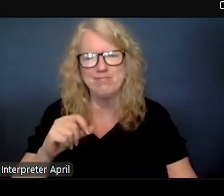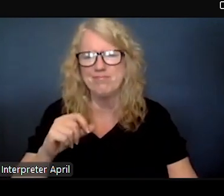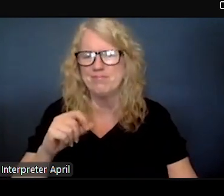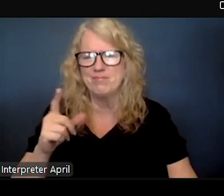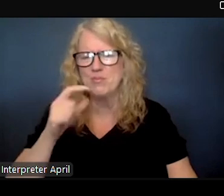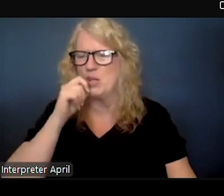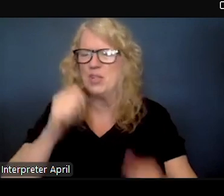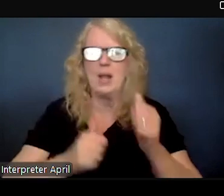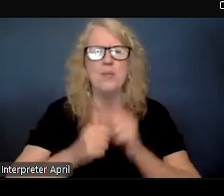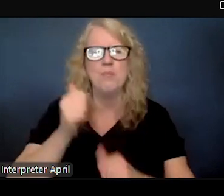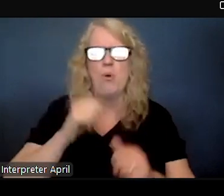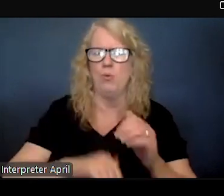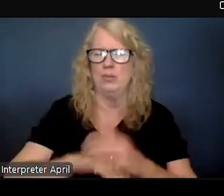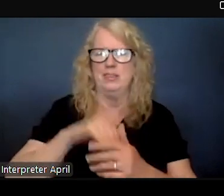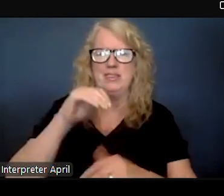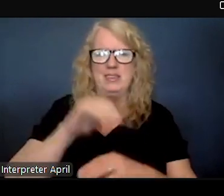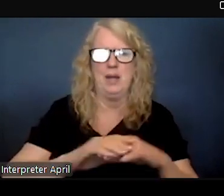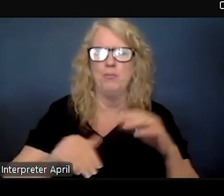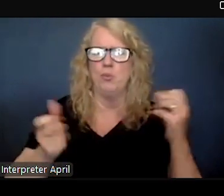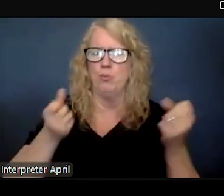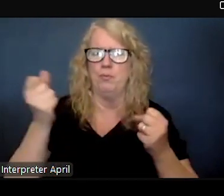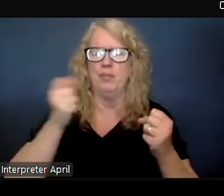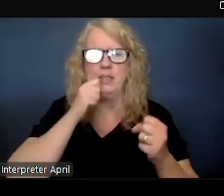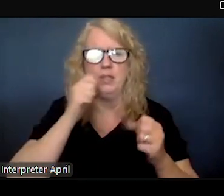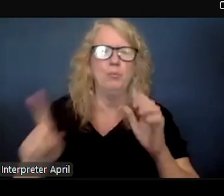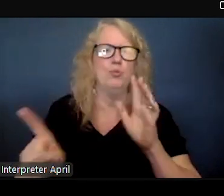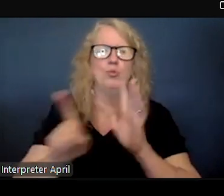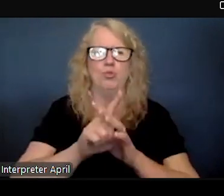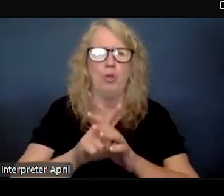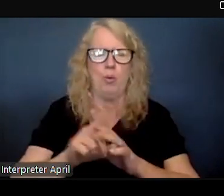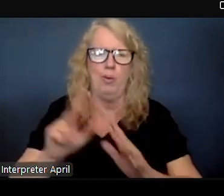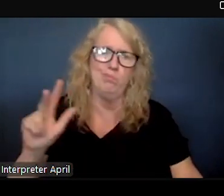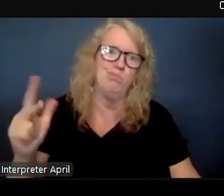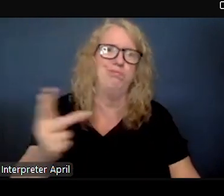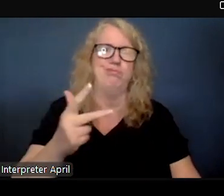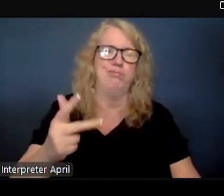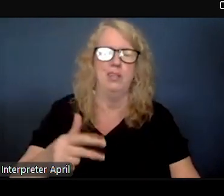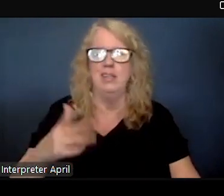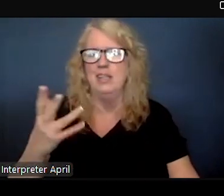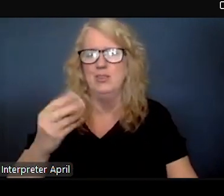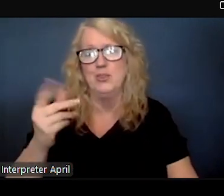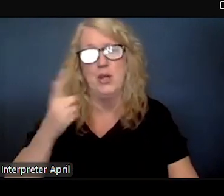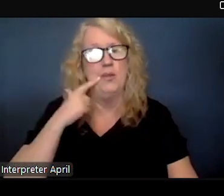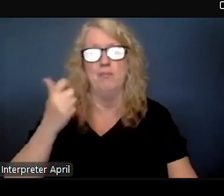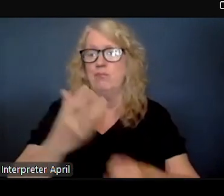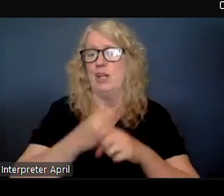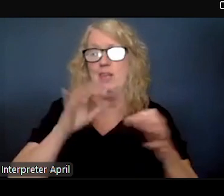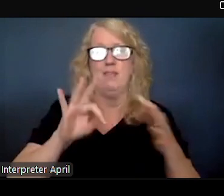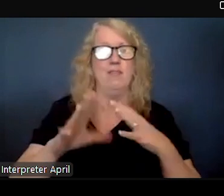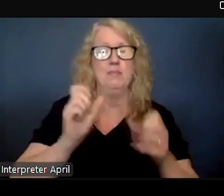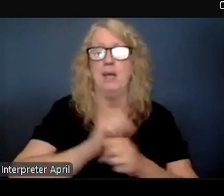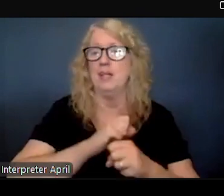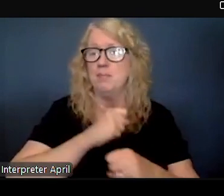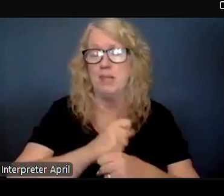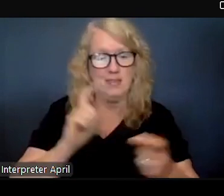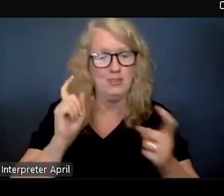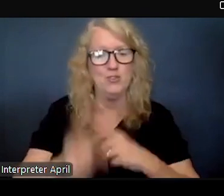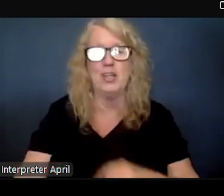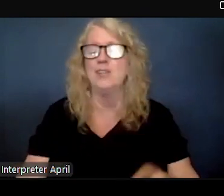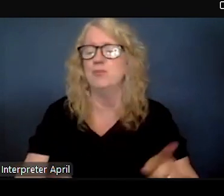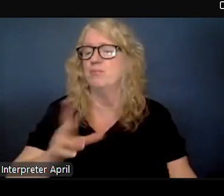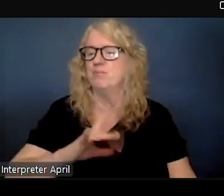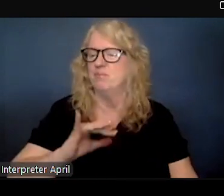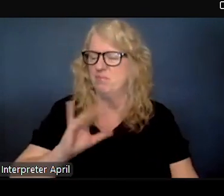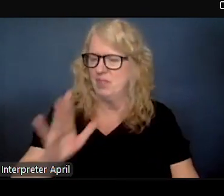most comfortable vehicle to show up on scene. So just got that feedback quickly and made the change. That's